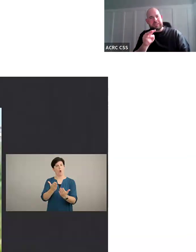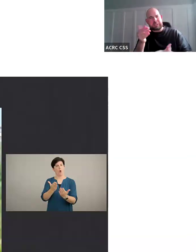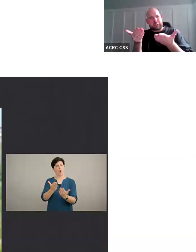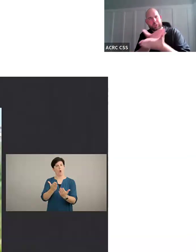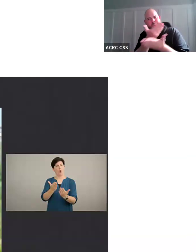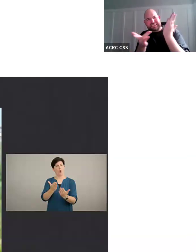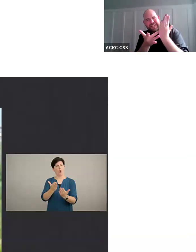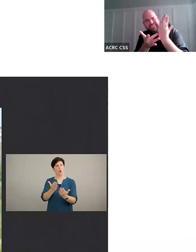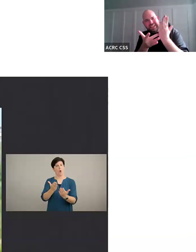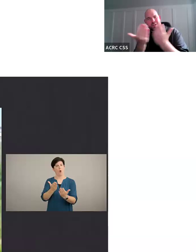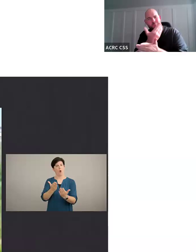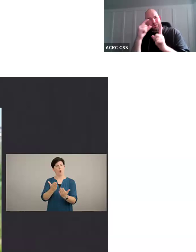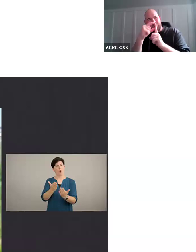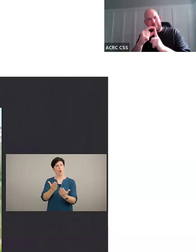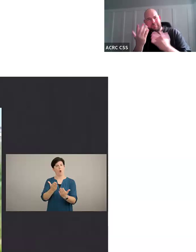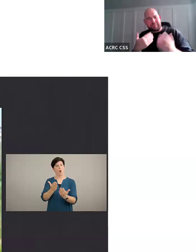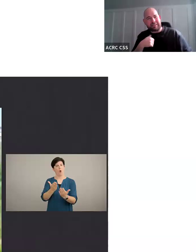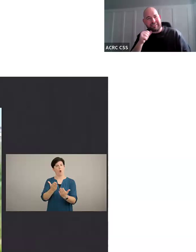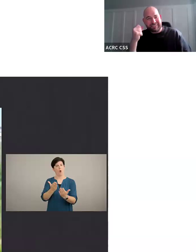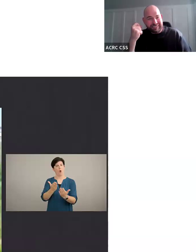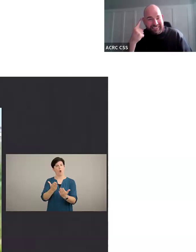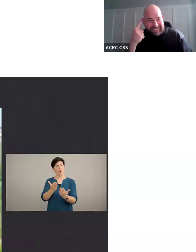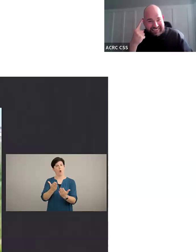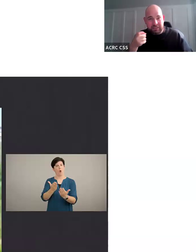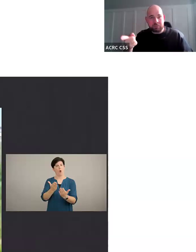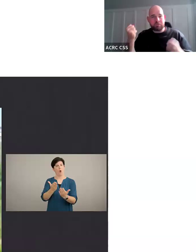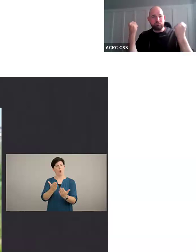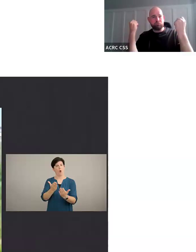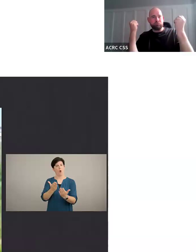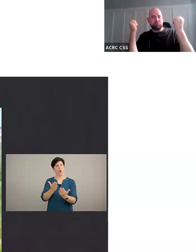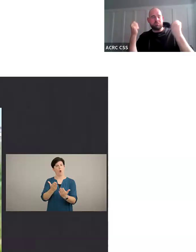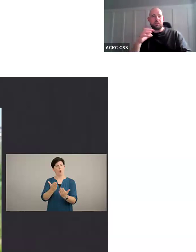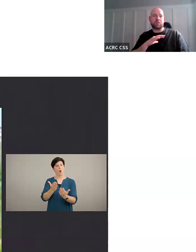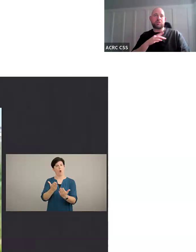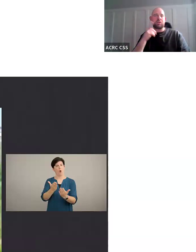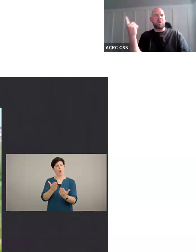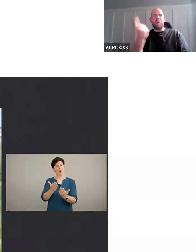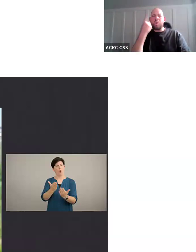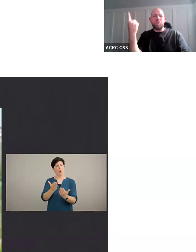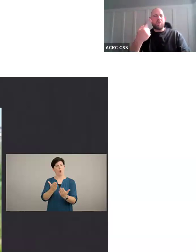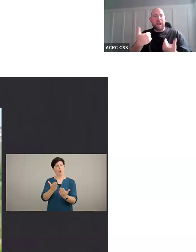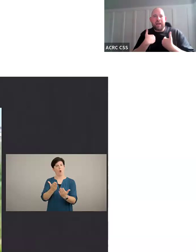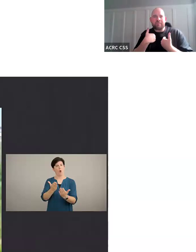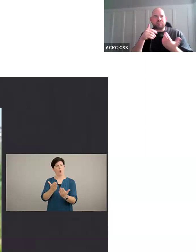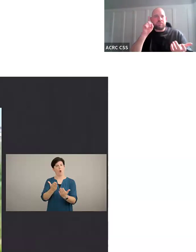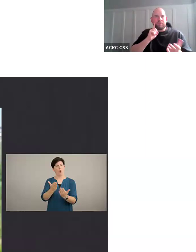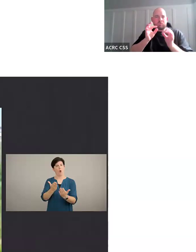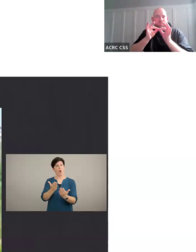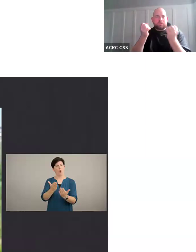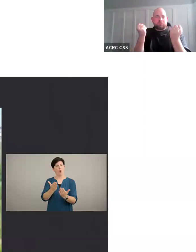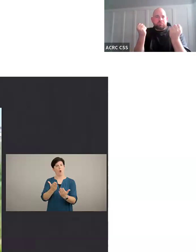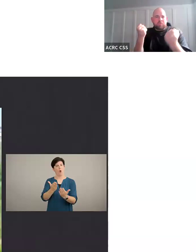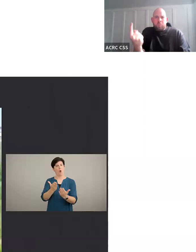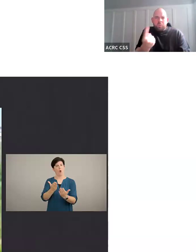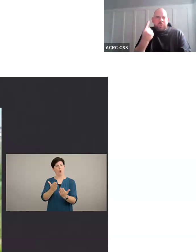I have to request one. It doesn't mean if I'm not sure if I'll be there, it is there 100% of the time, because sometimes the jargon, just relying on caption alone, may